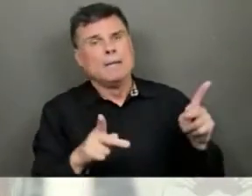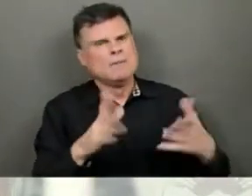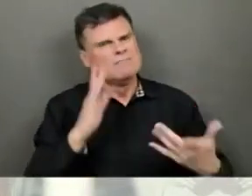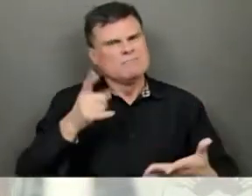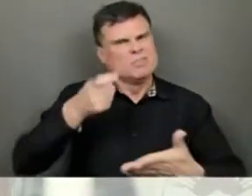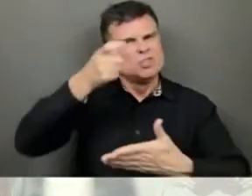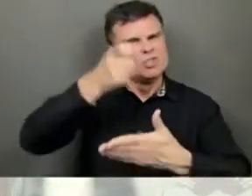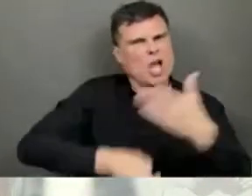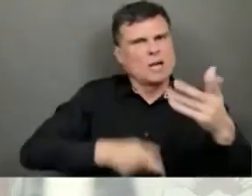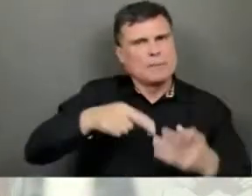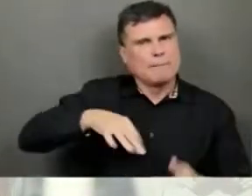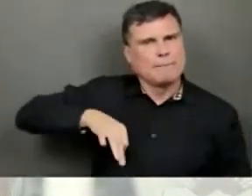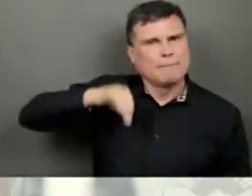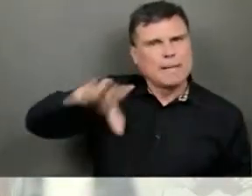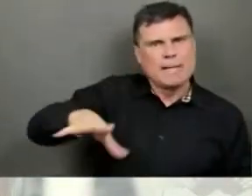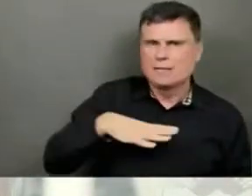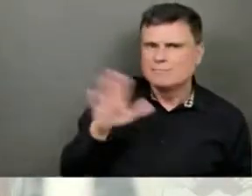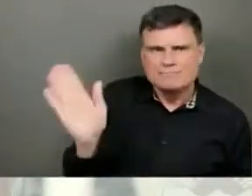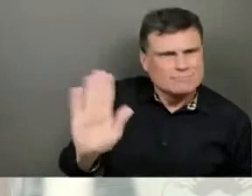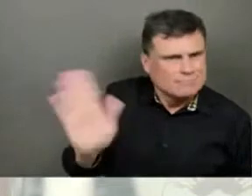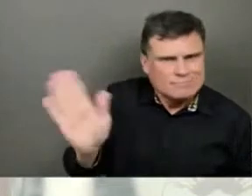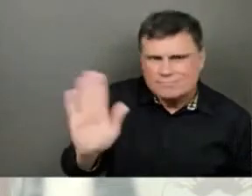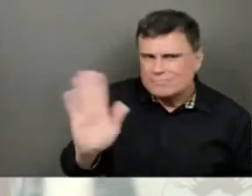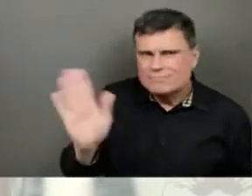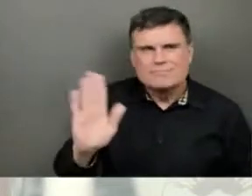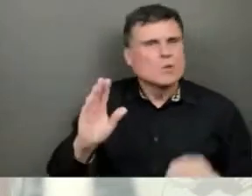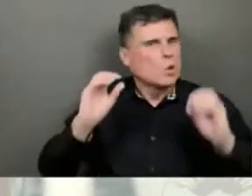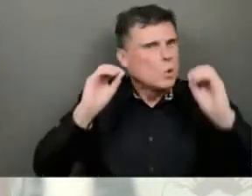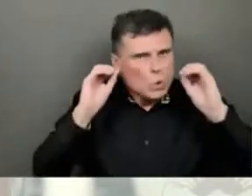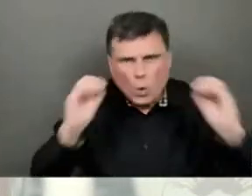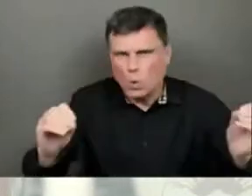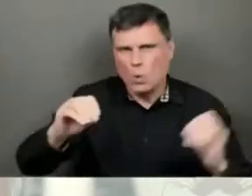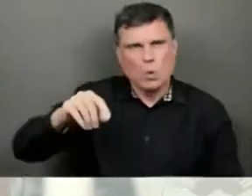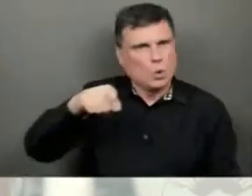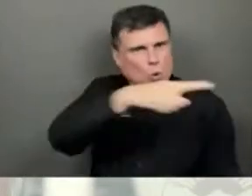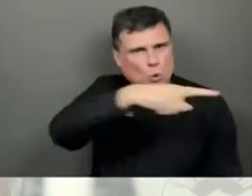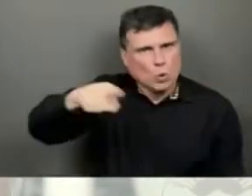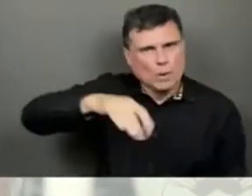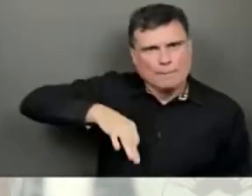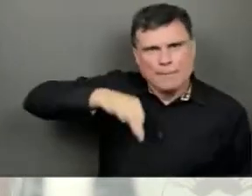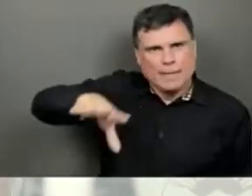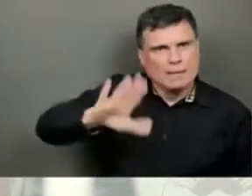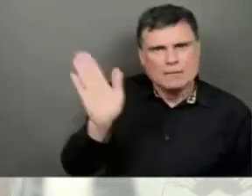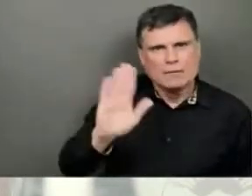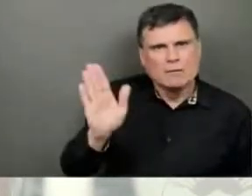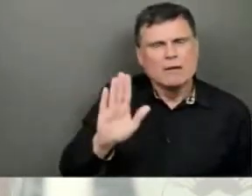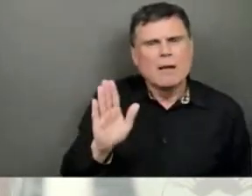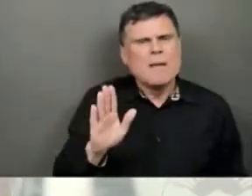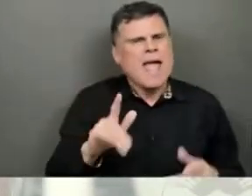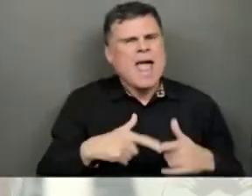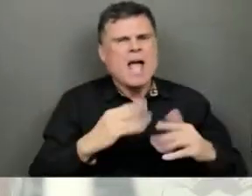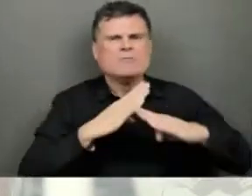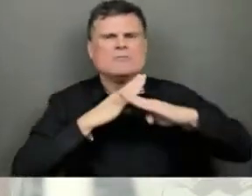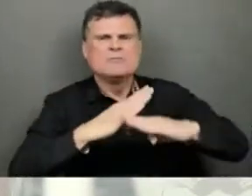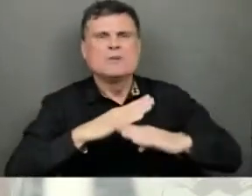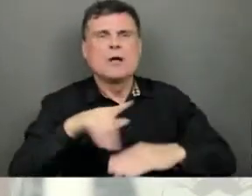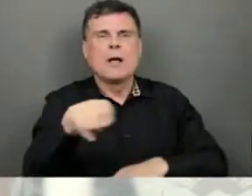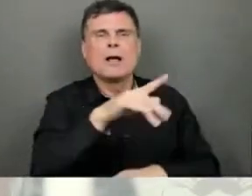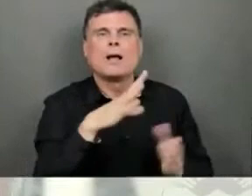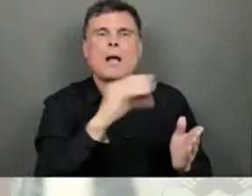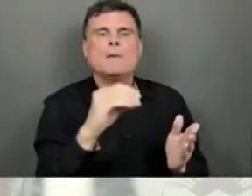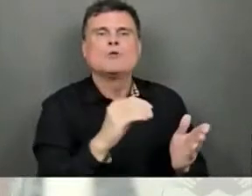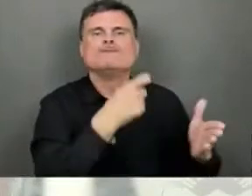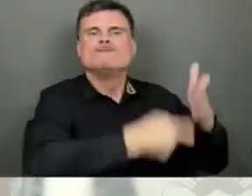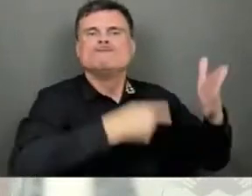services, in particular virtual care. What is BC doing to prevent these types of charges from